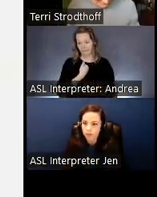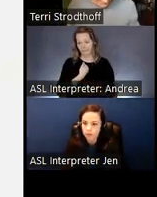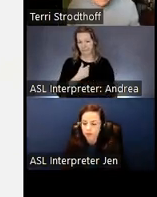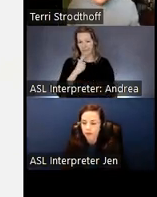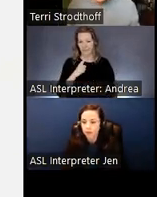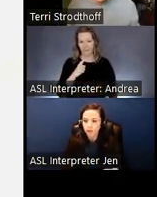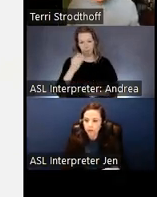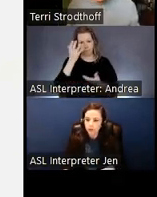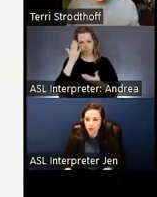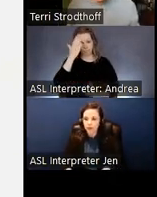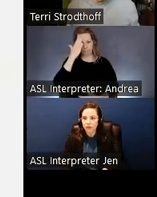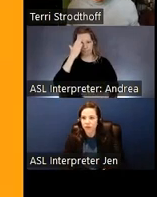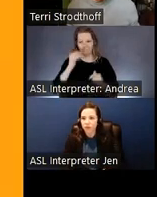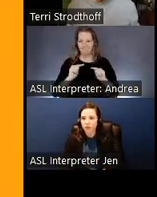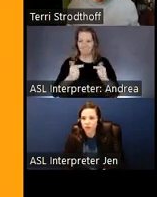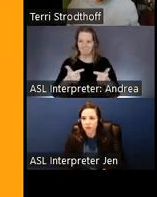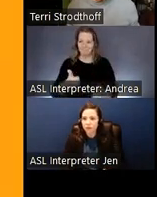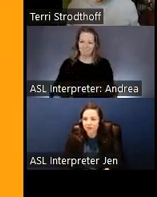us.